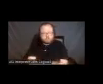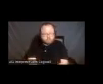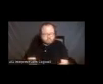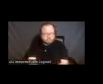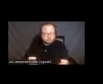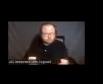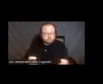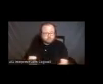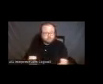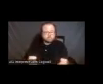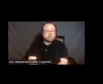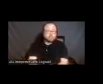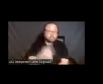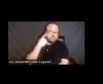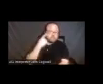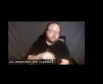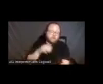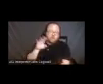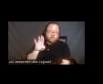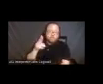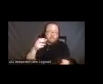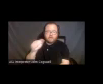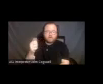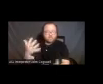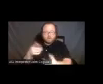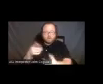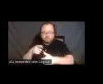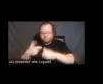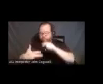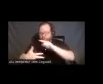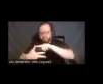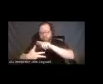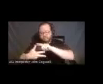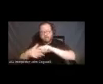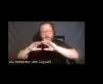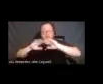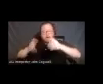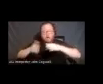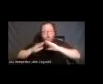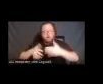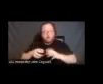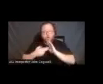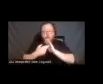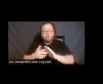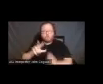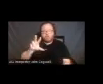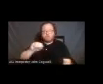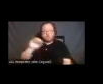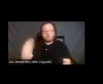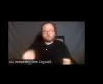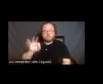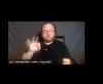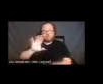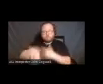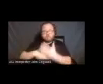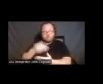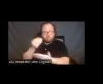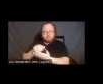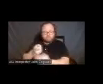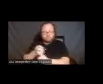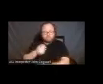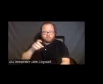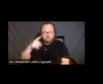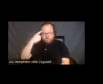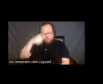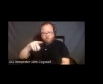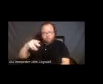in BHSA is housing. It represents 30% of the BHSA allocation. It